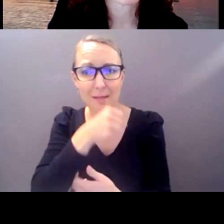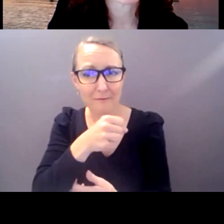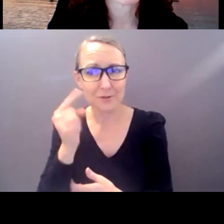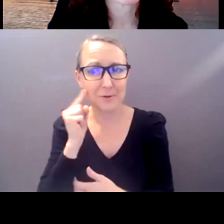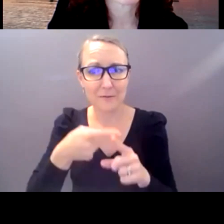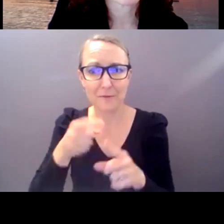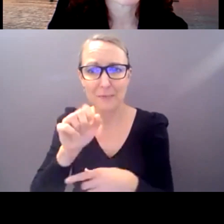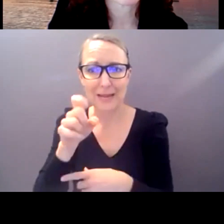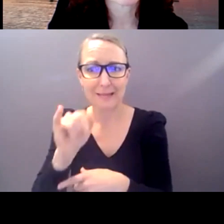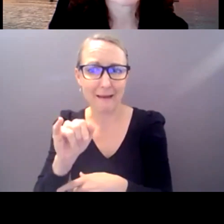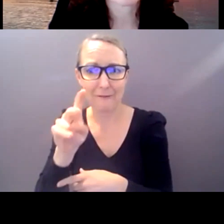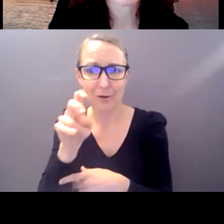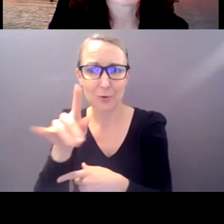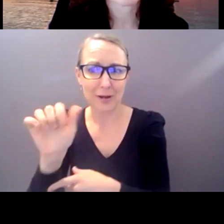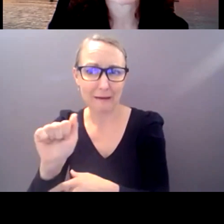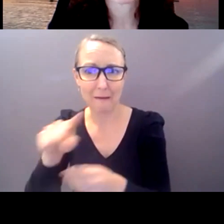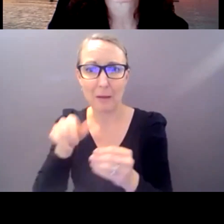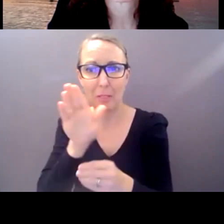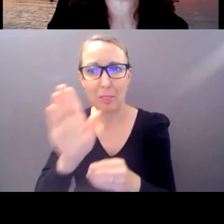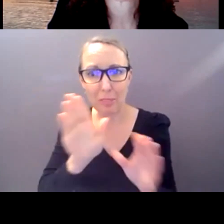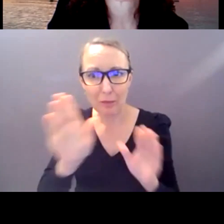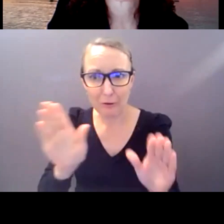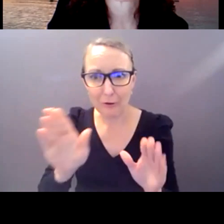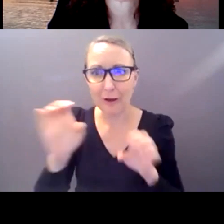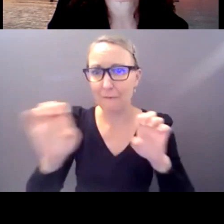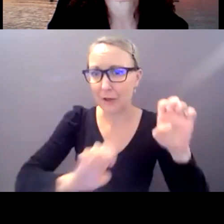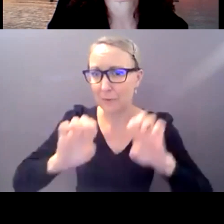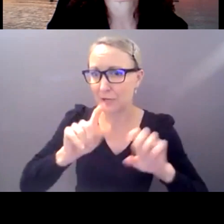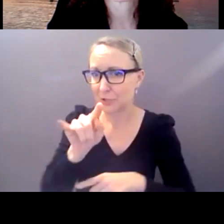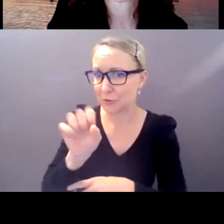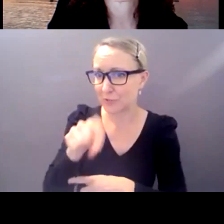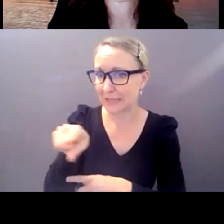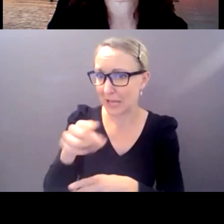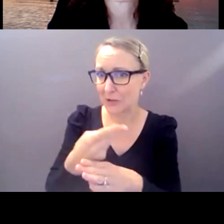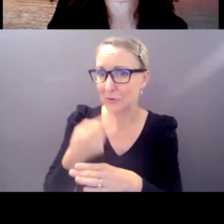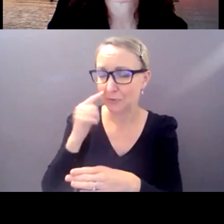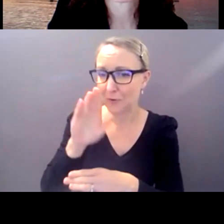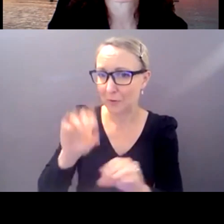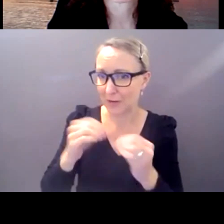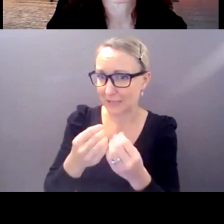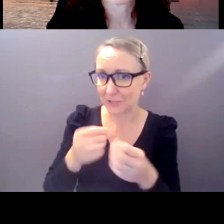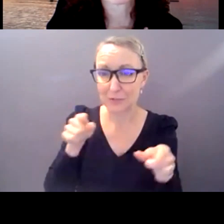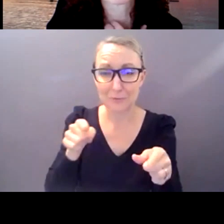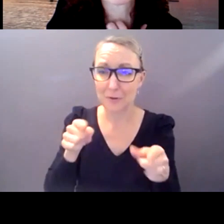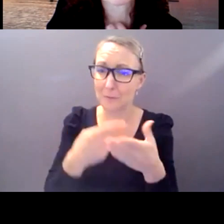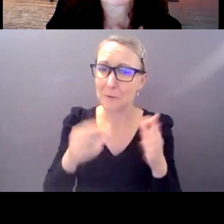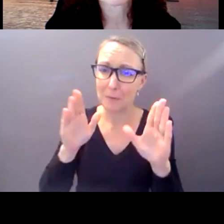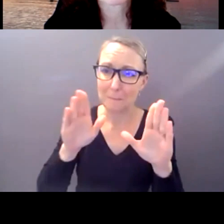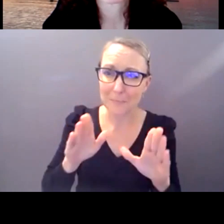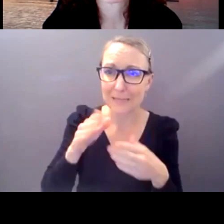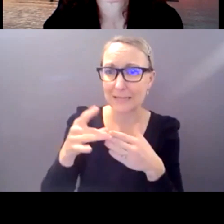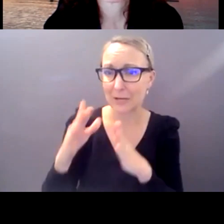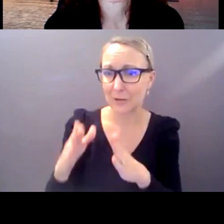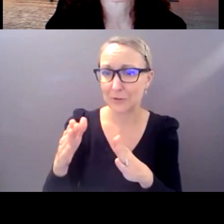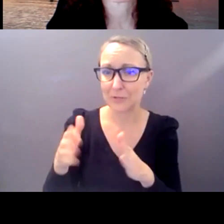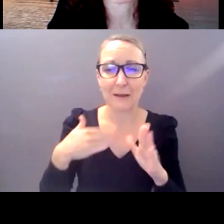Victoria what evaluation tools they use to review their organizations. They are both amazing leaders and run great programs, and I'm interested to